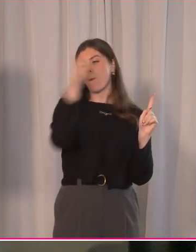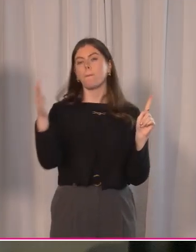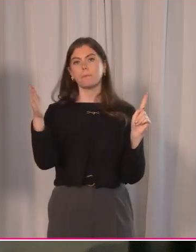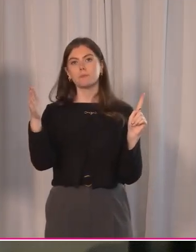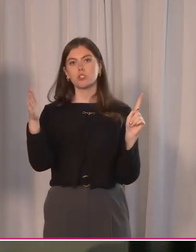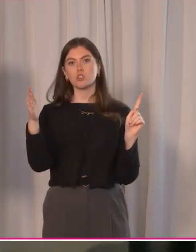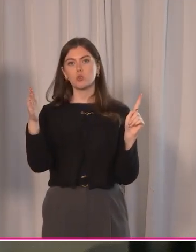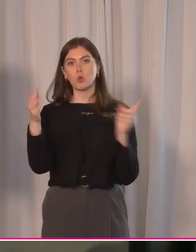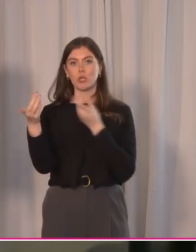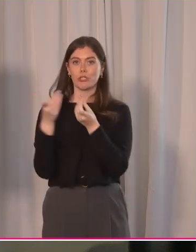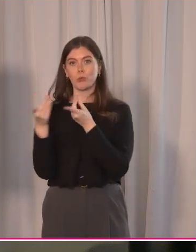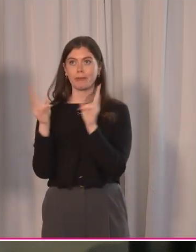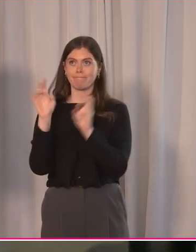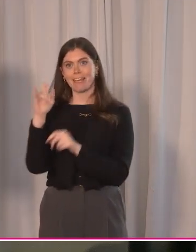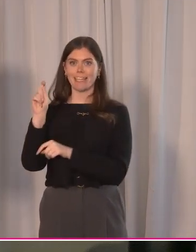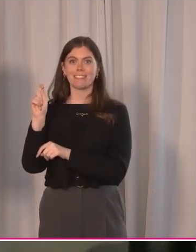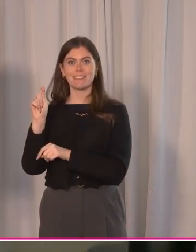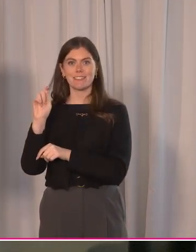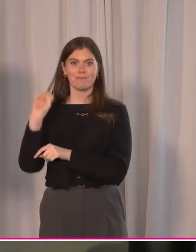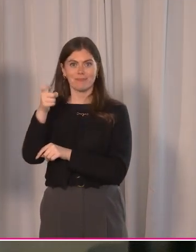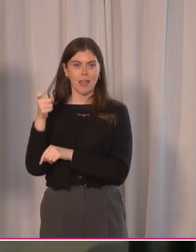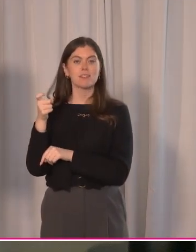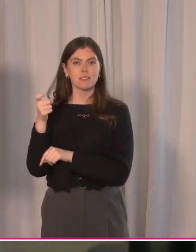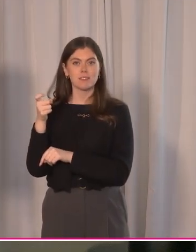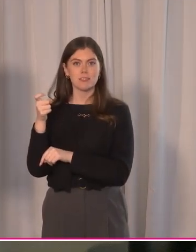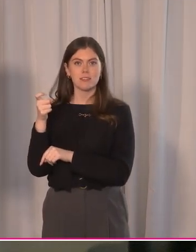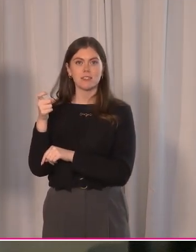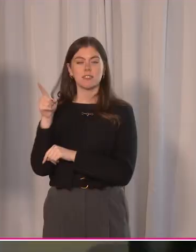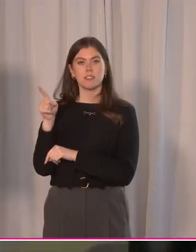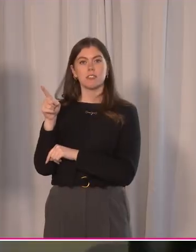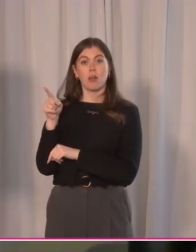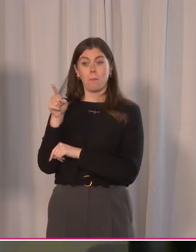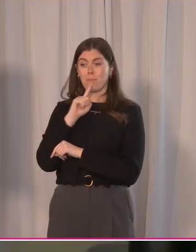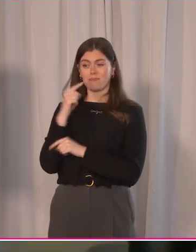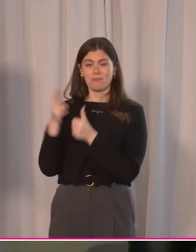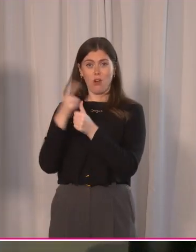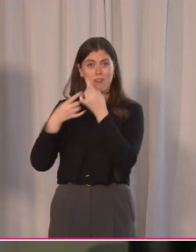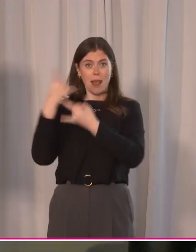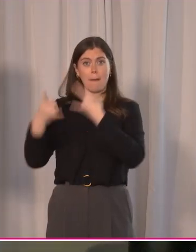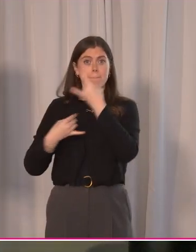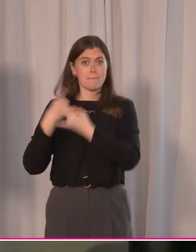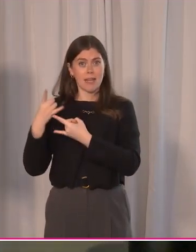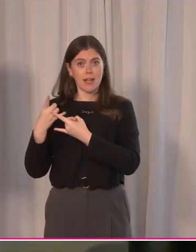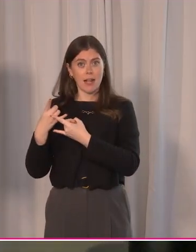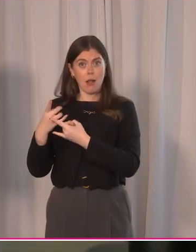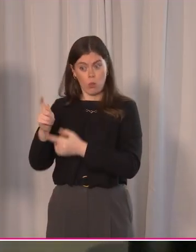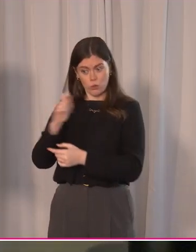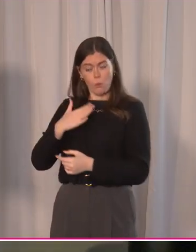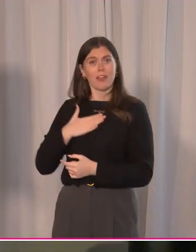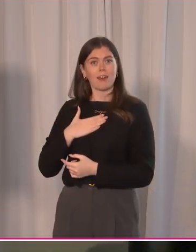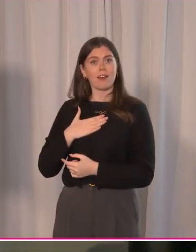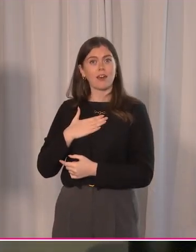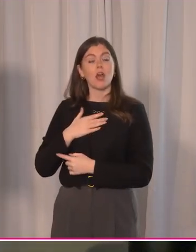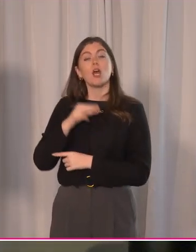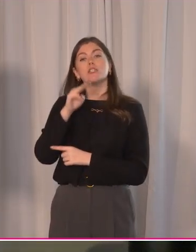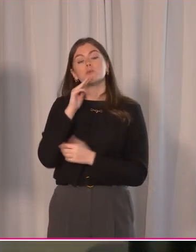doing it, the actual act itself. And they're already doing that, and they told us that. So what